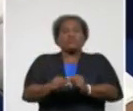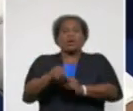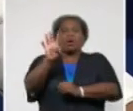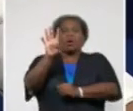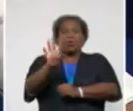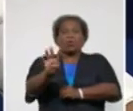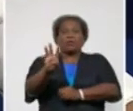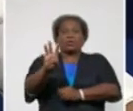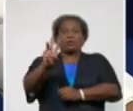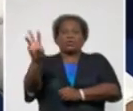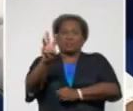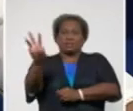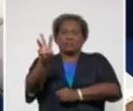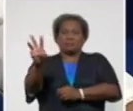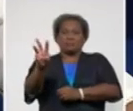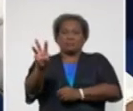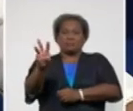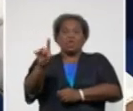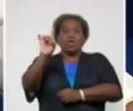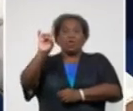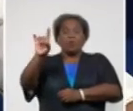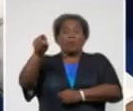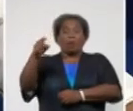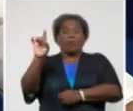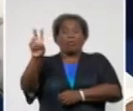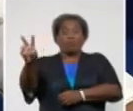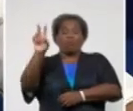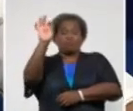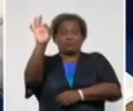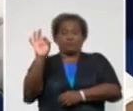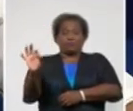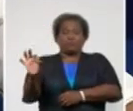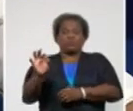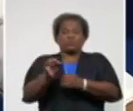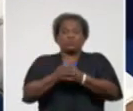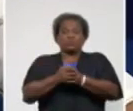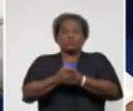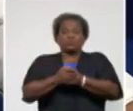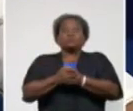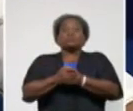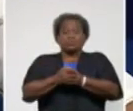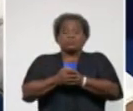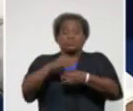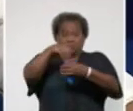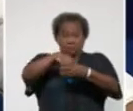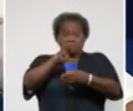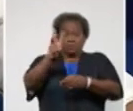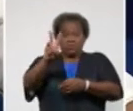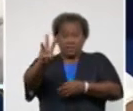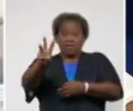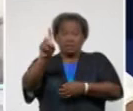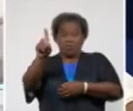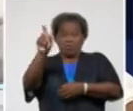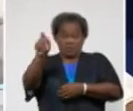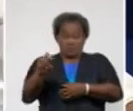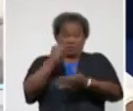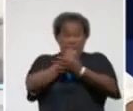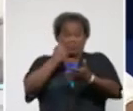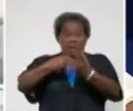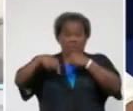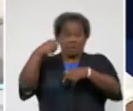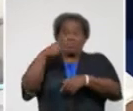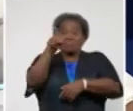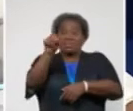virus contracted it abroad, meaning that imported cases remain at 433. Of